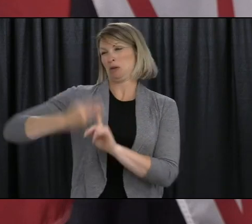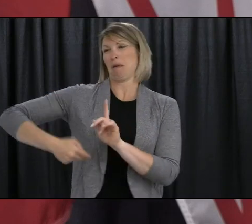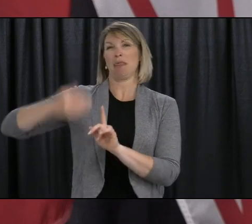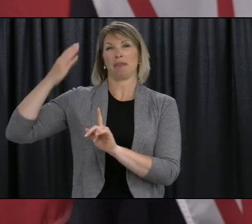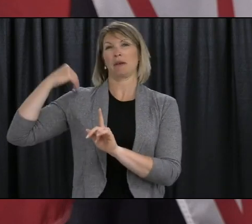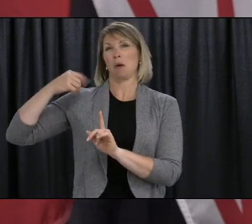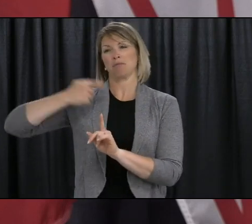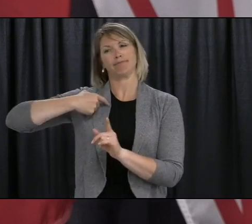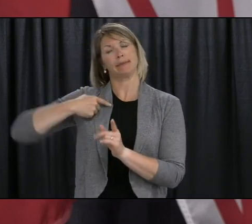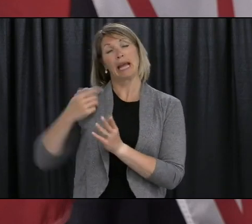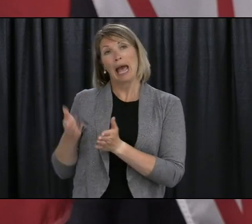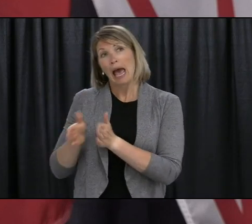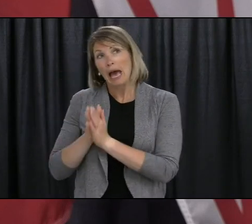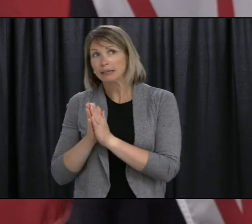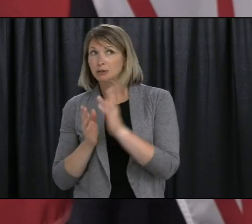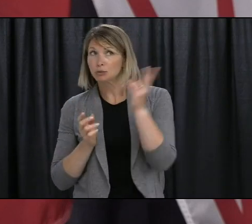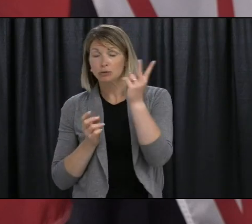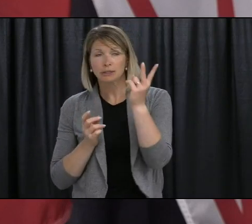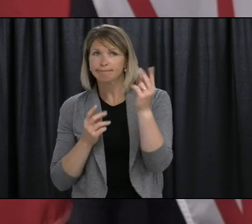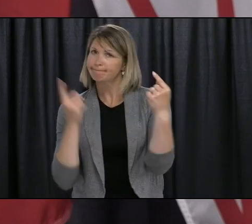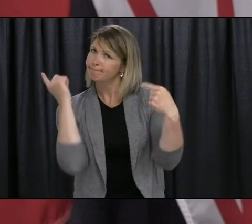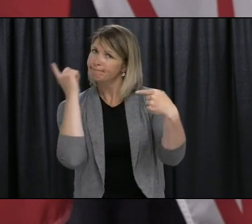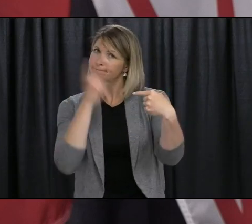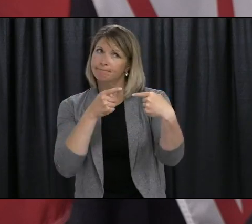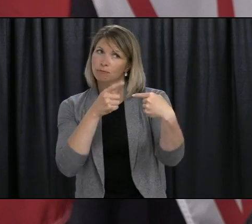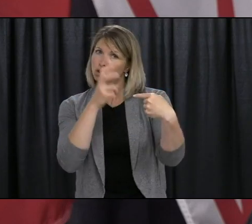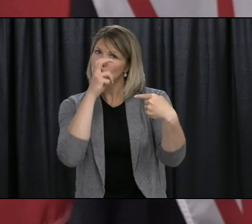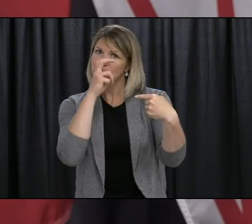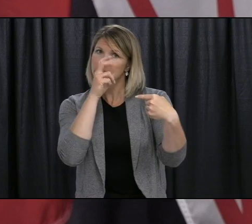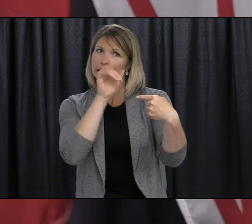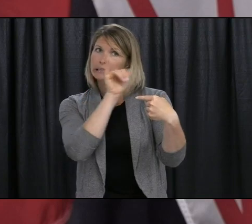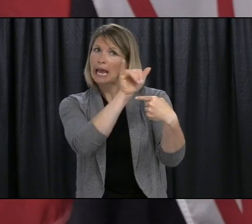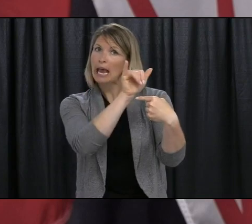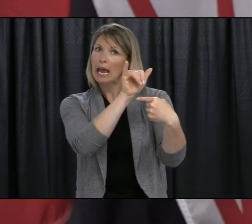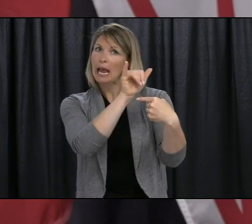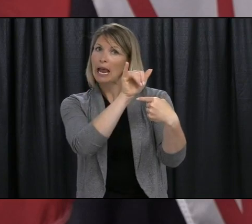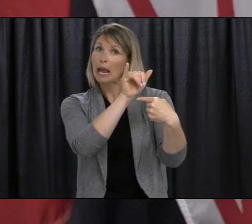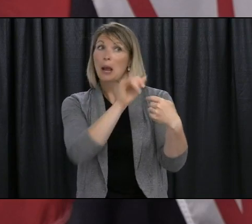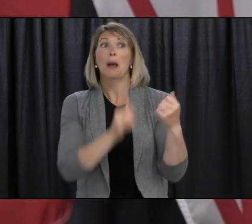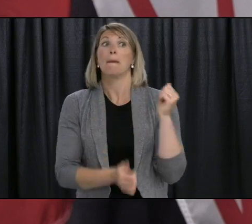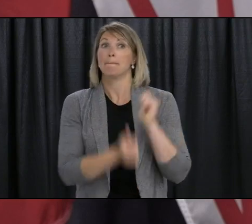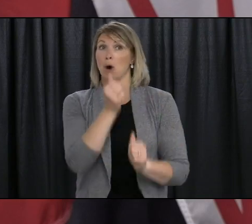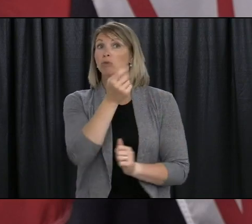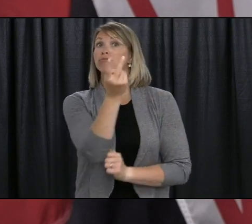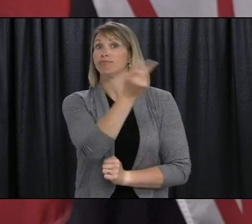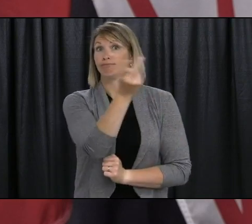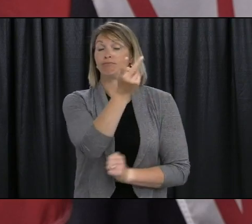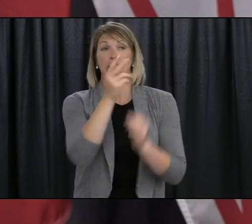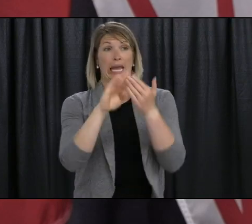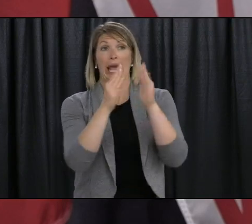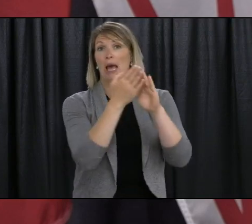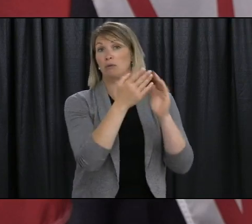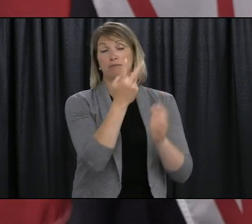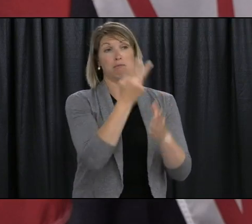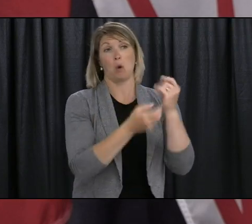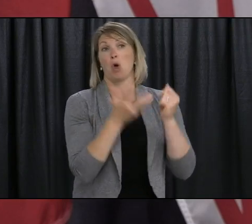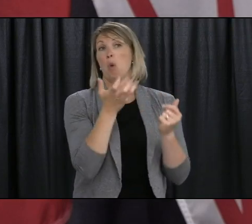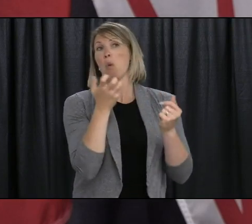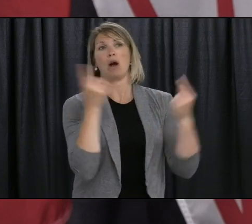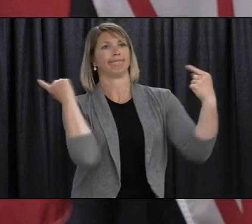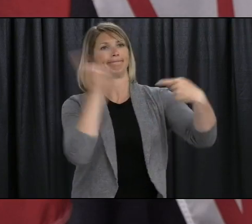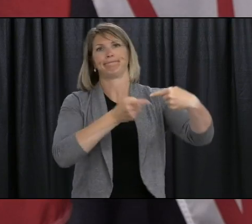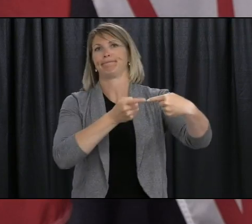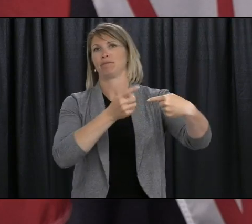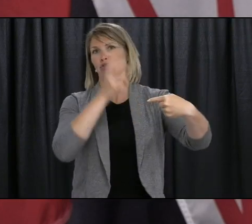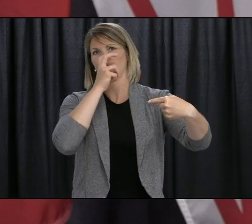is people were, in a position where they really wanted those borders shut down. So you can actually see now as